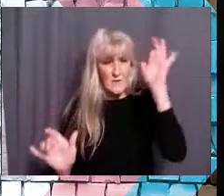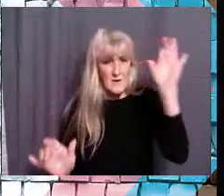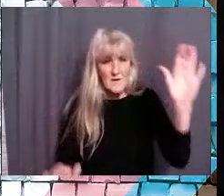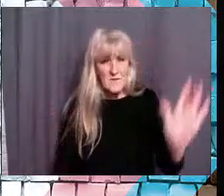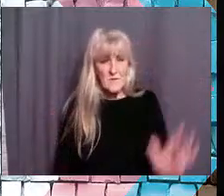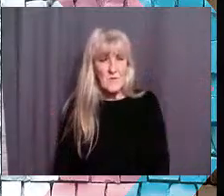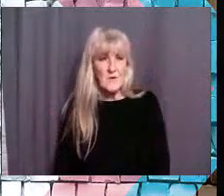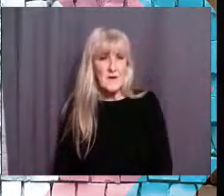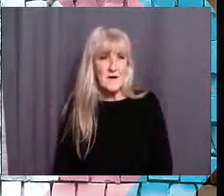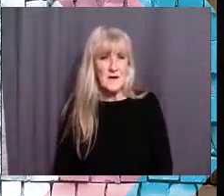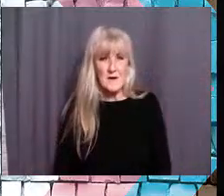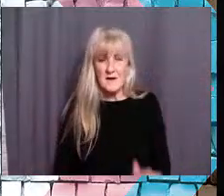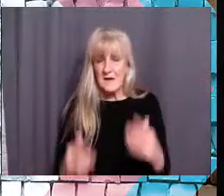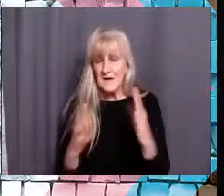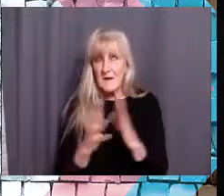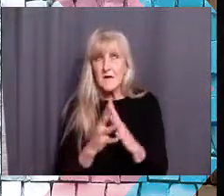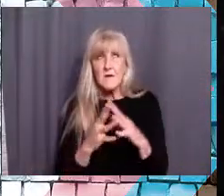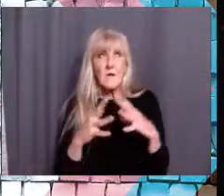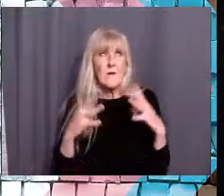to